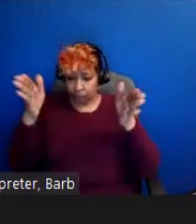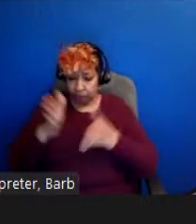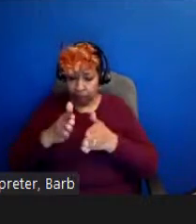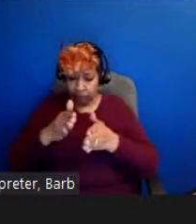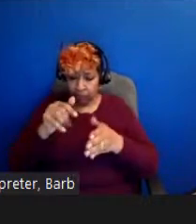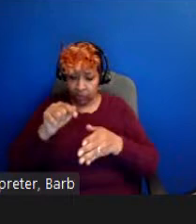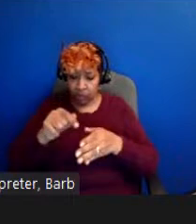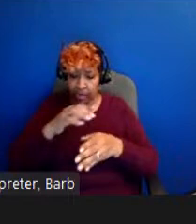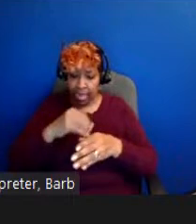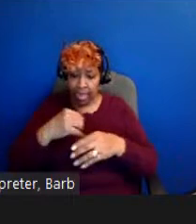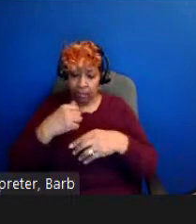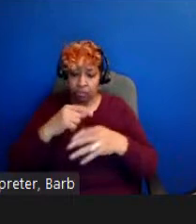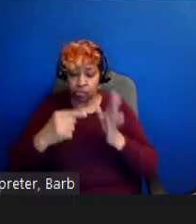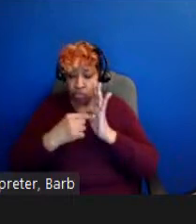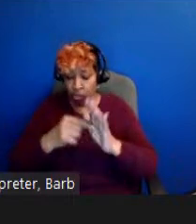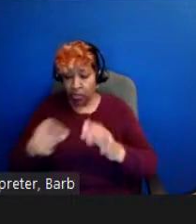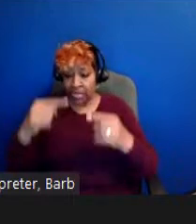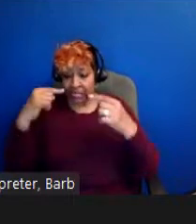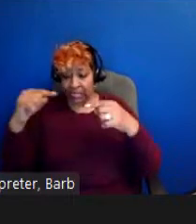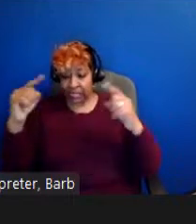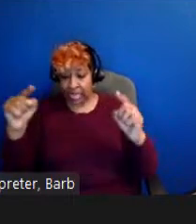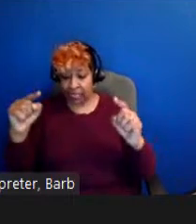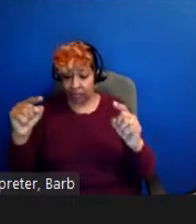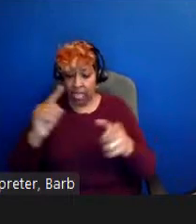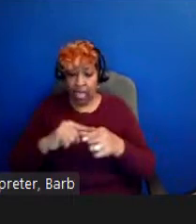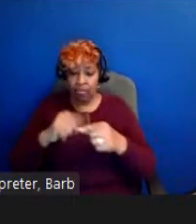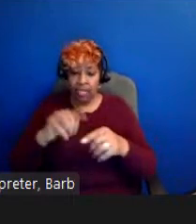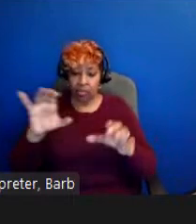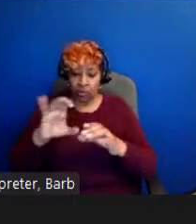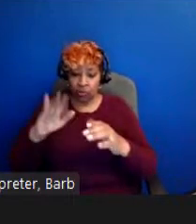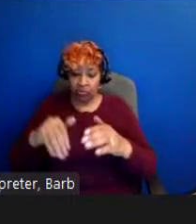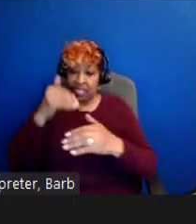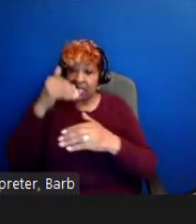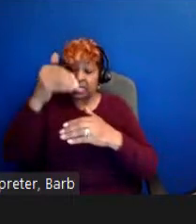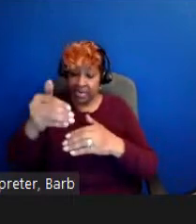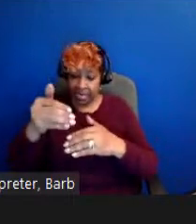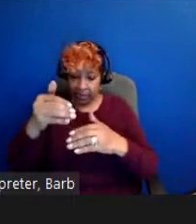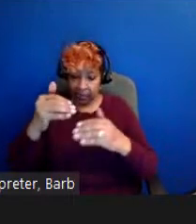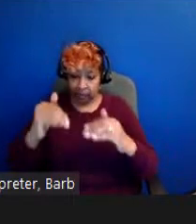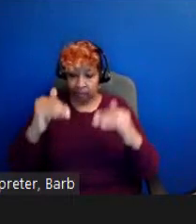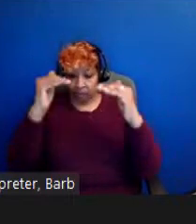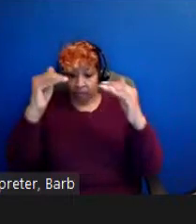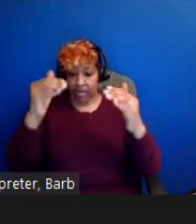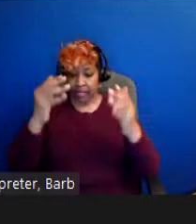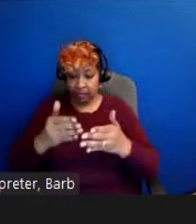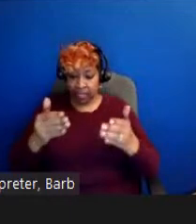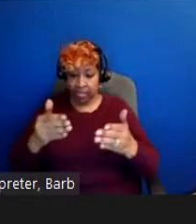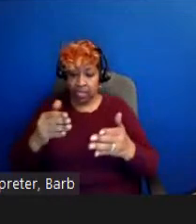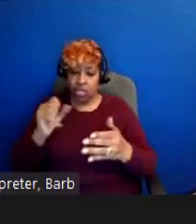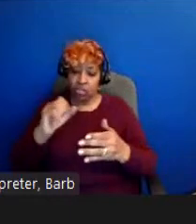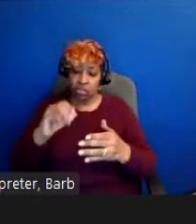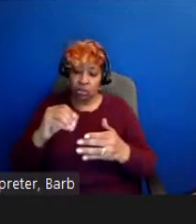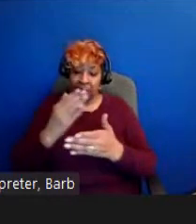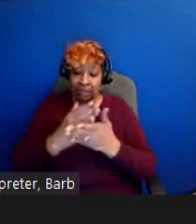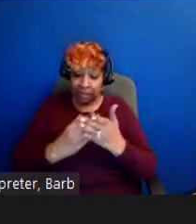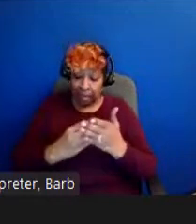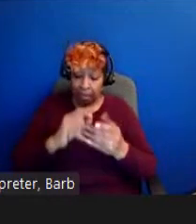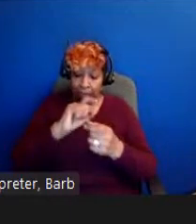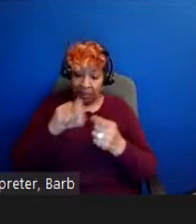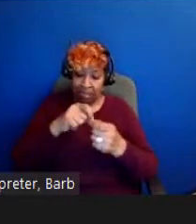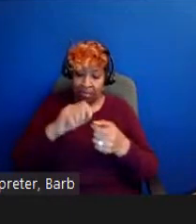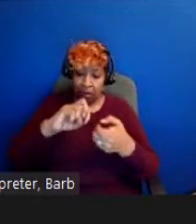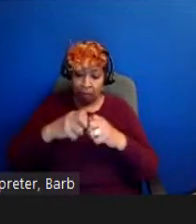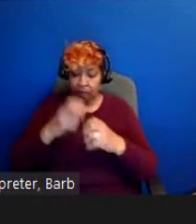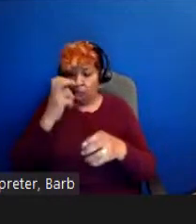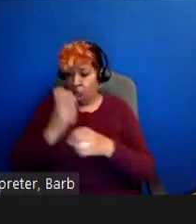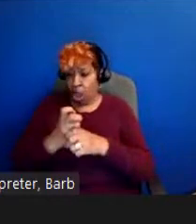and then do them at scale? So, on particular problems, it's going to be, some of them are going to be harder than others for us to address,